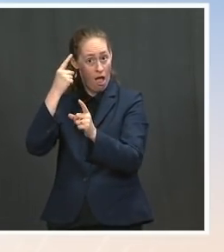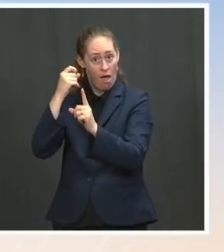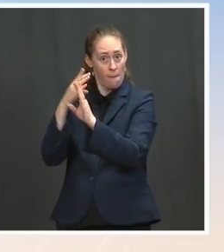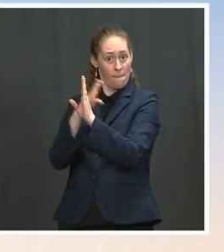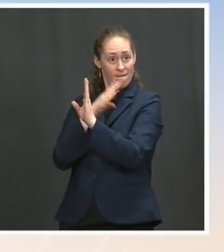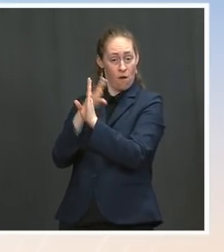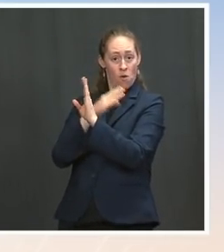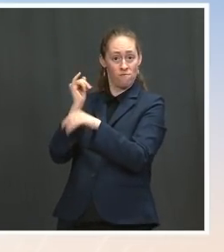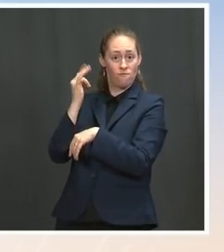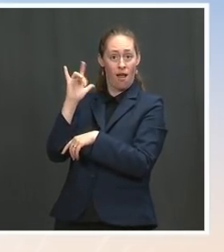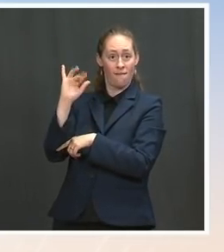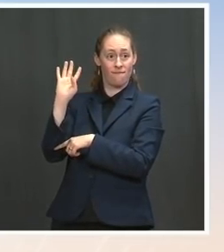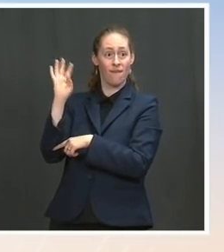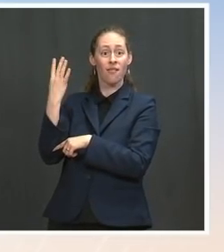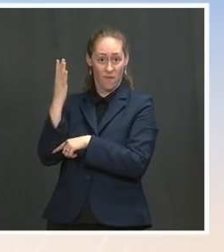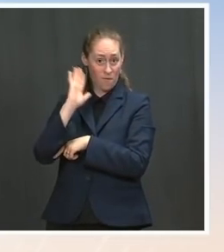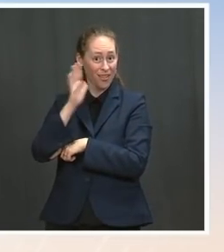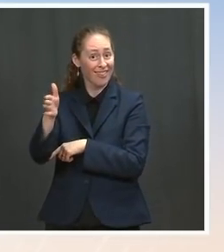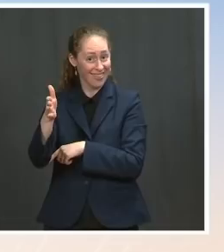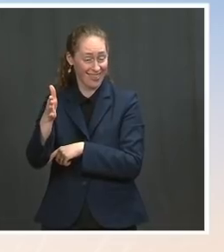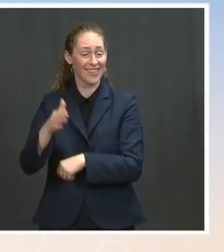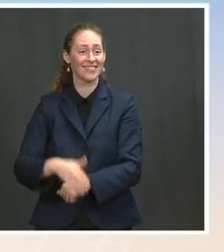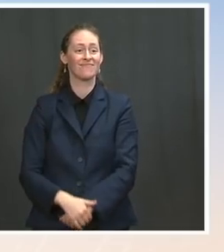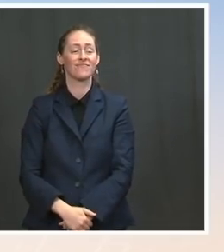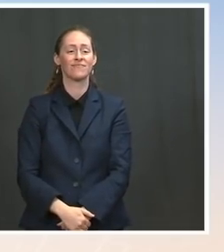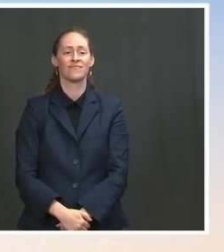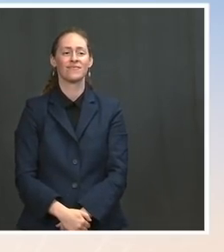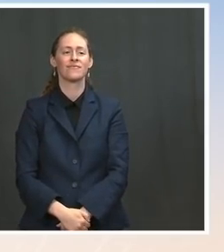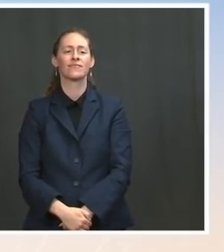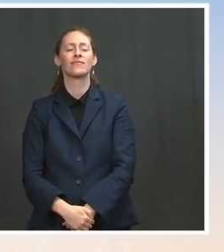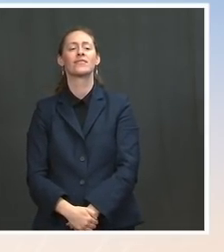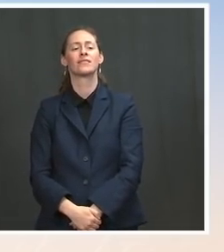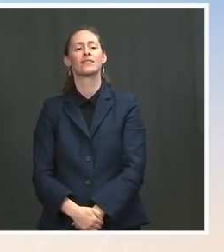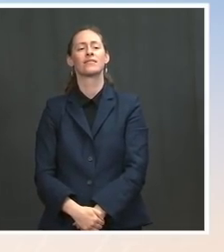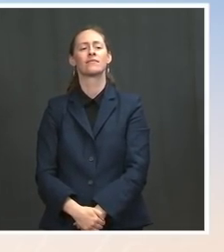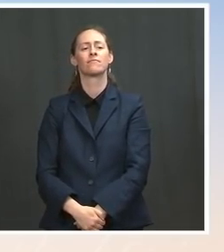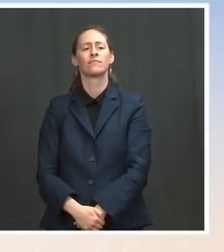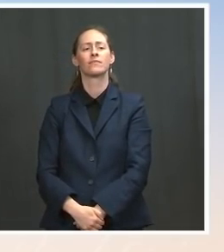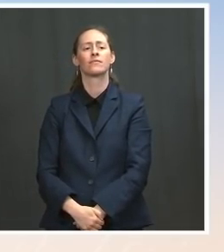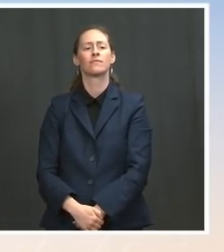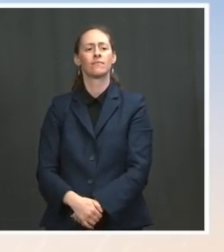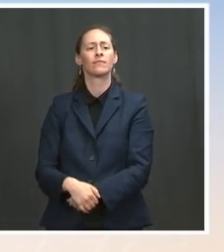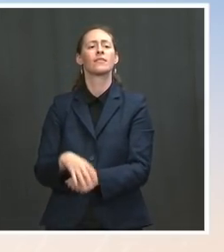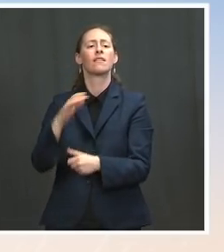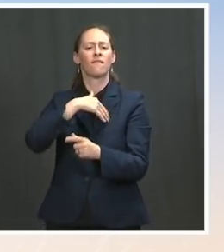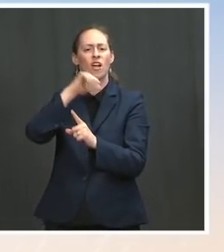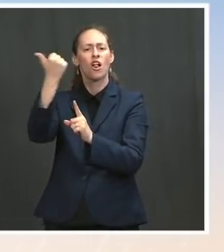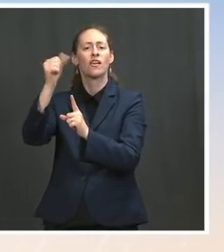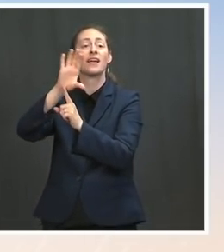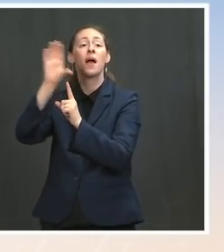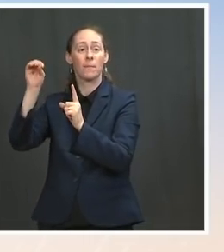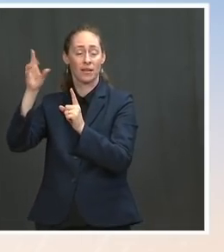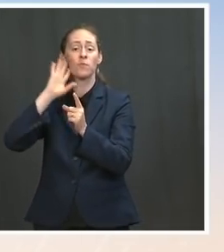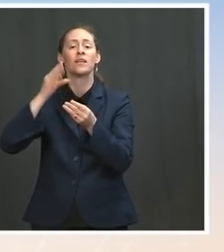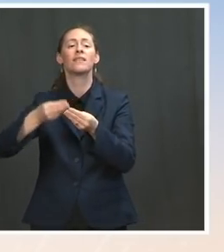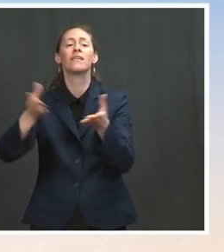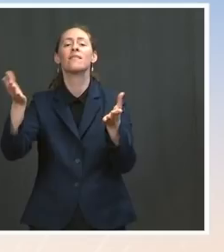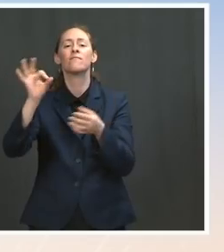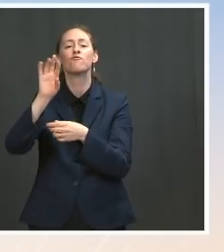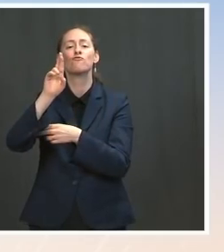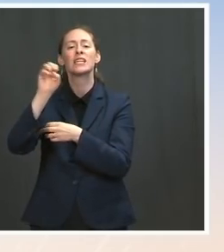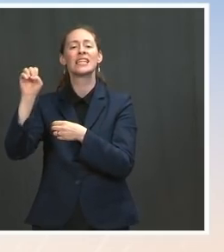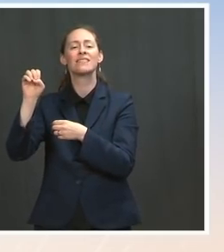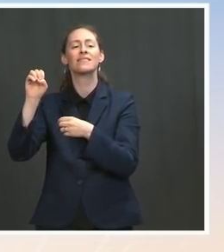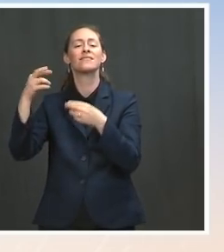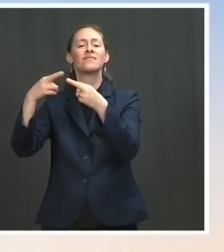community health centers. We've seen Krispy Kreme has done this. I would not recommend a Krispy Kreme with a beer, but I'll leave that to other people to decide. Finally,